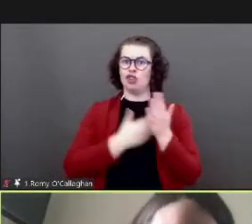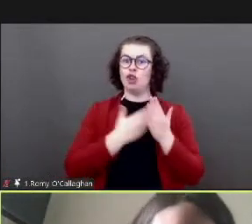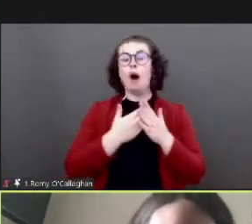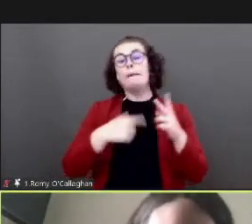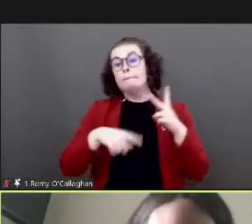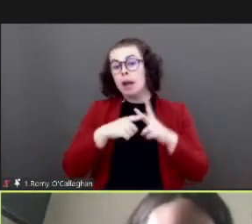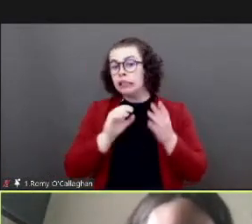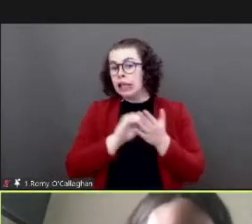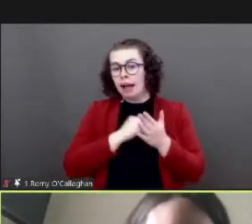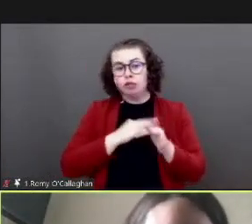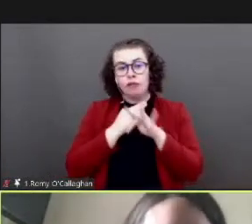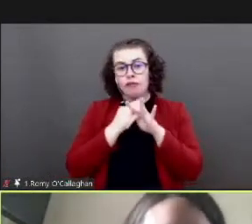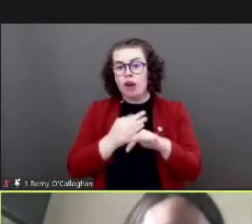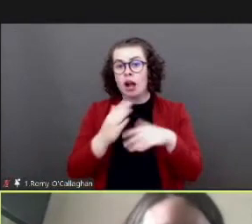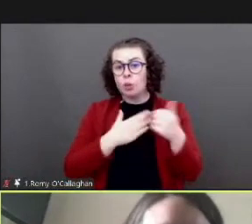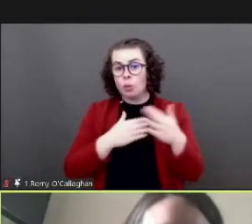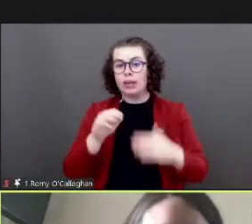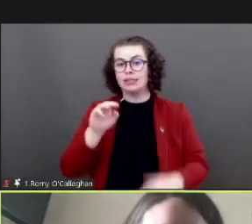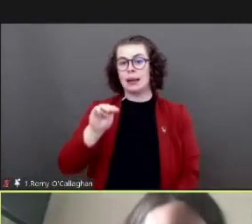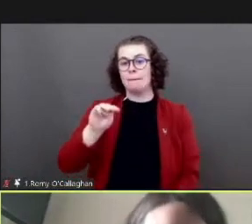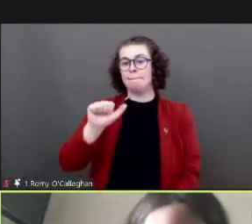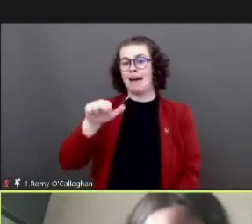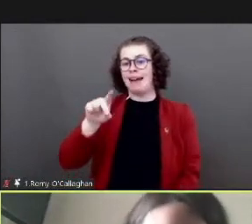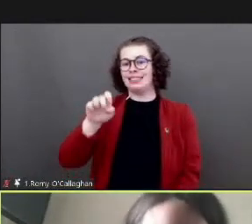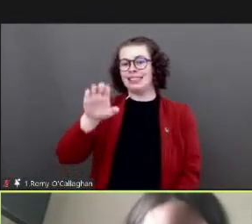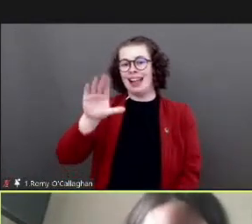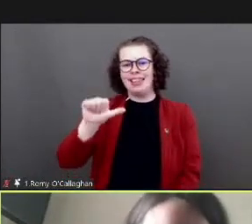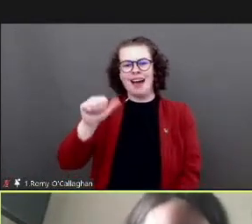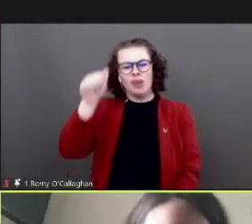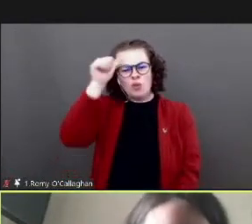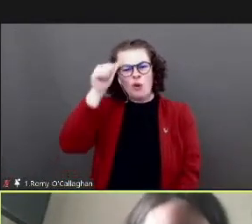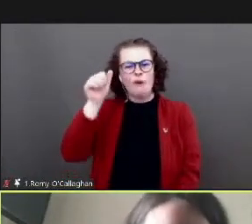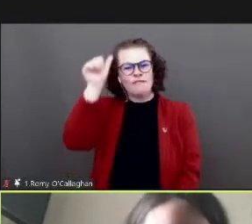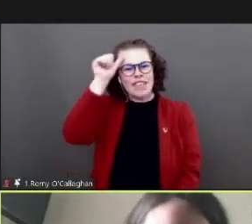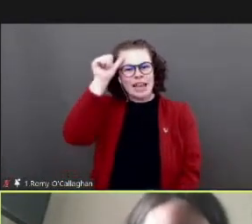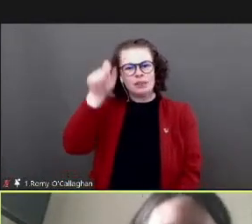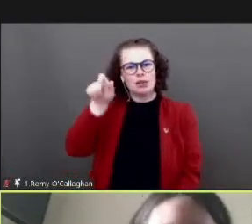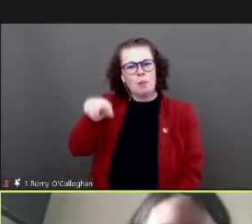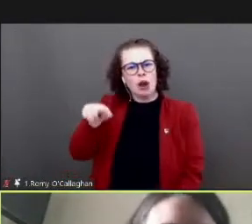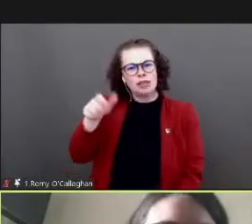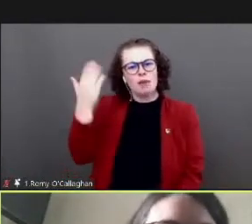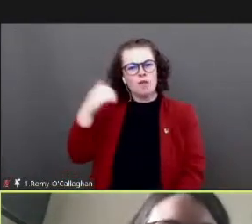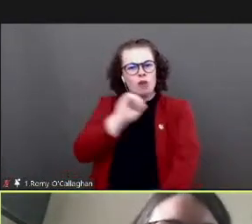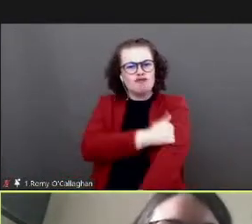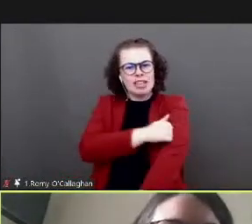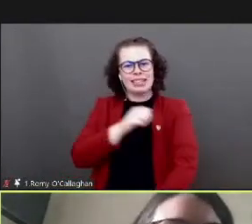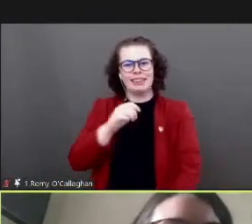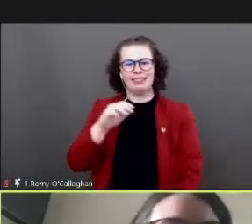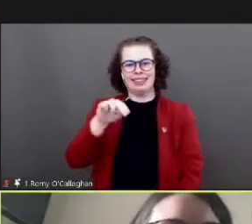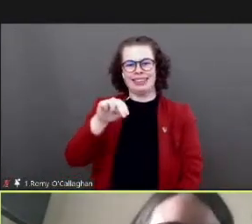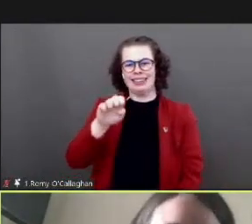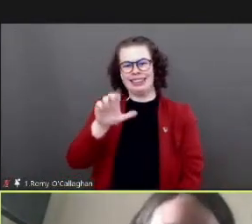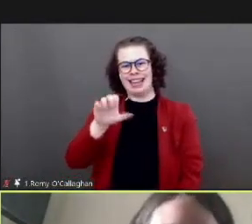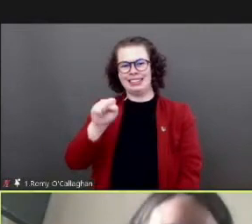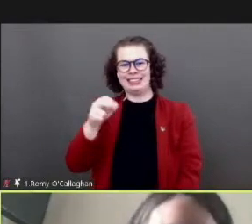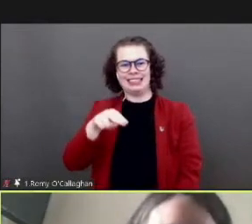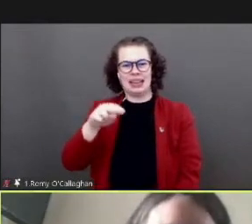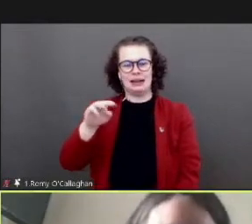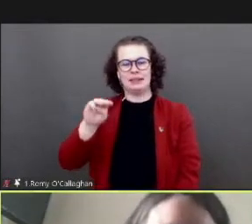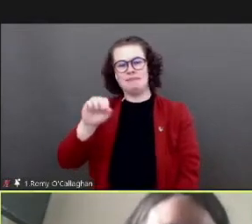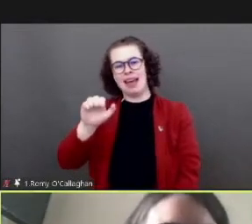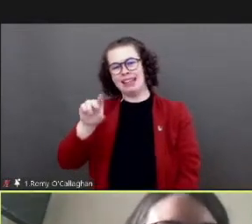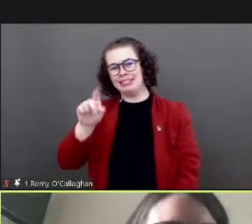and the disability rights framework and the Convention on the Rights of Persons with Disabilities, specifically focusing on things like equality